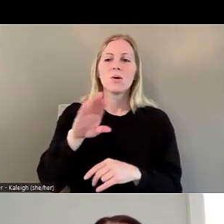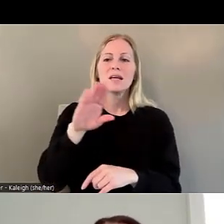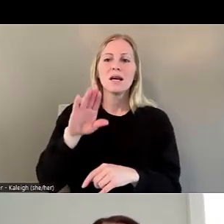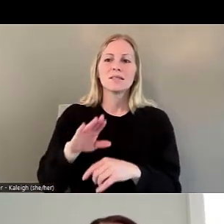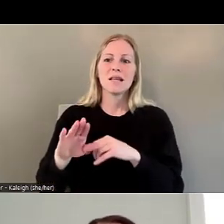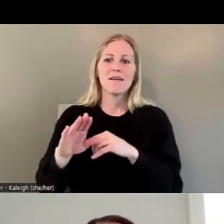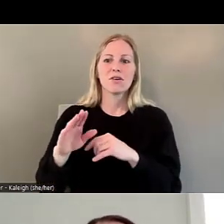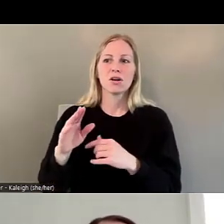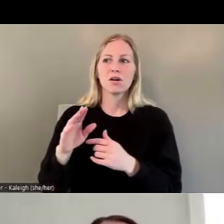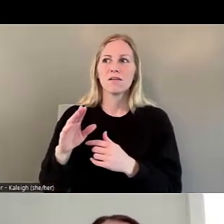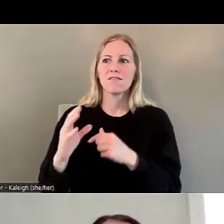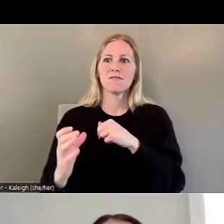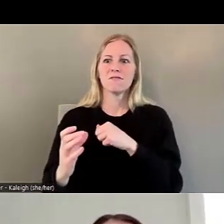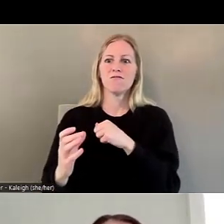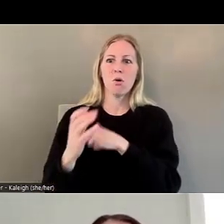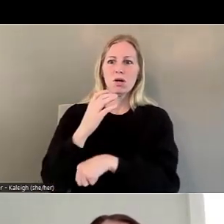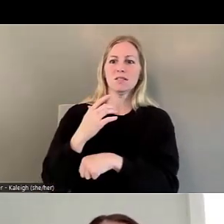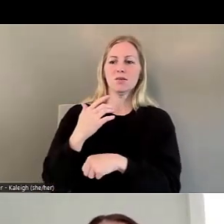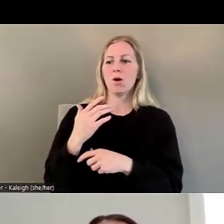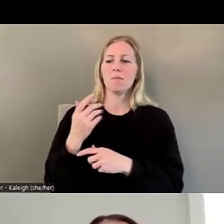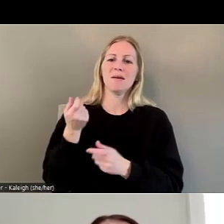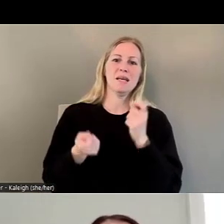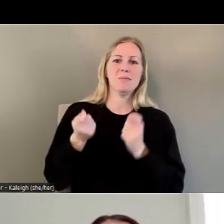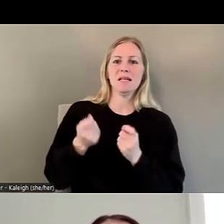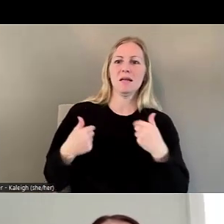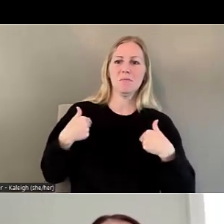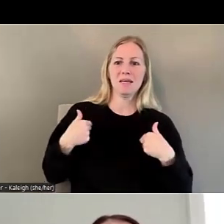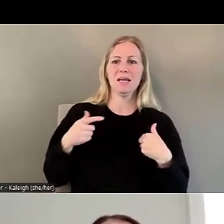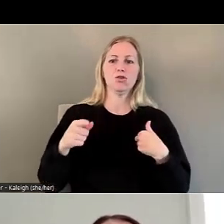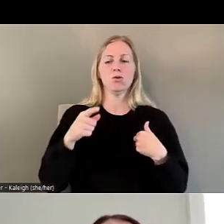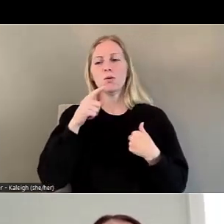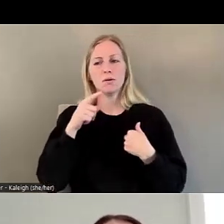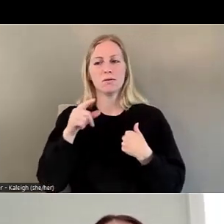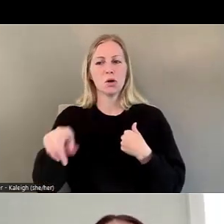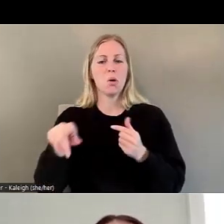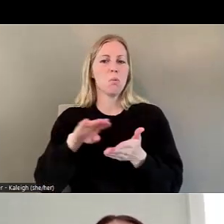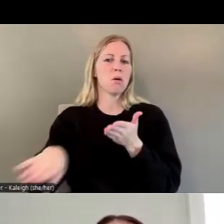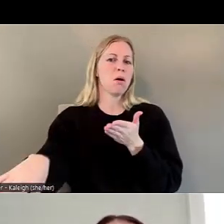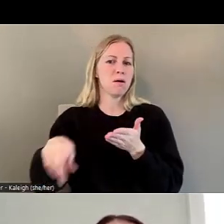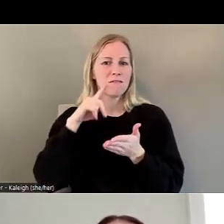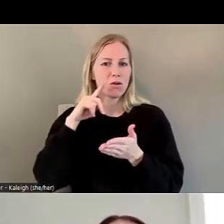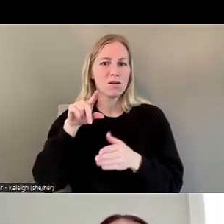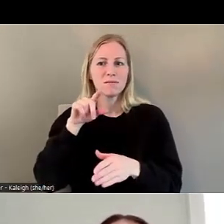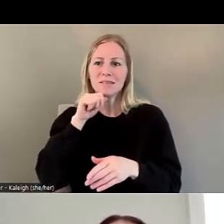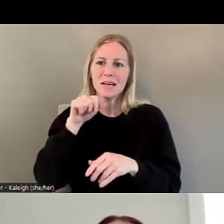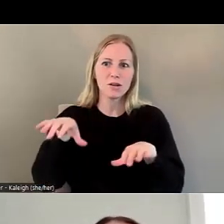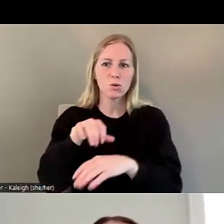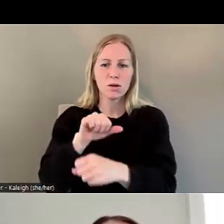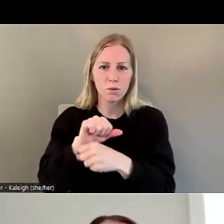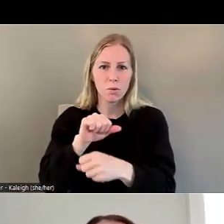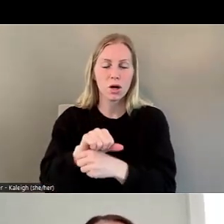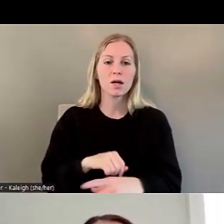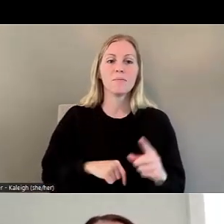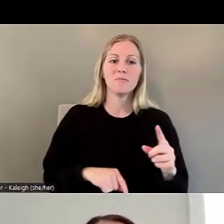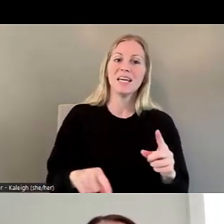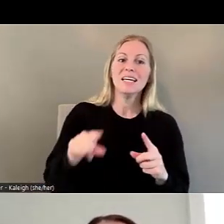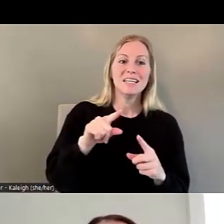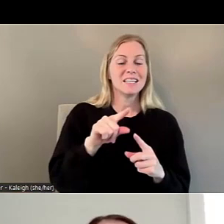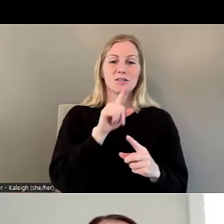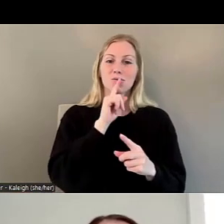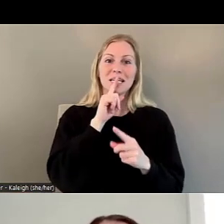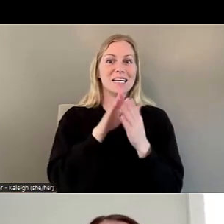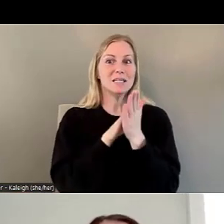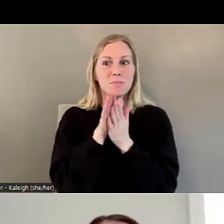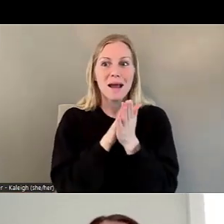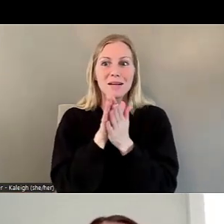work. Cole is always seen and heard and has uncovered a passion for cooking. He has even helped create and publish an illustrated cookbook,